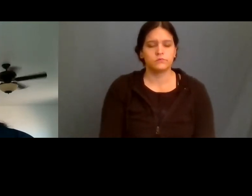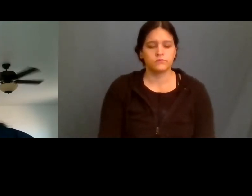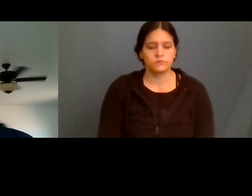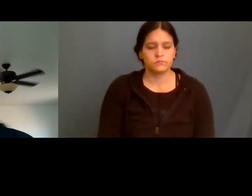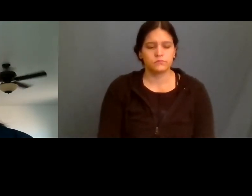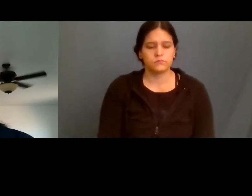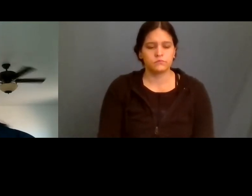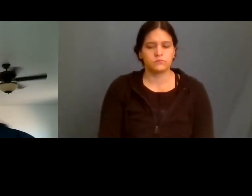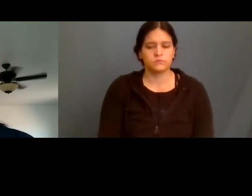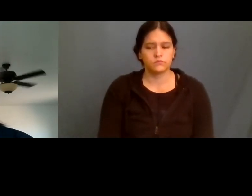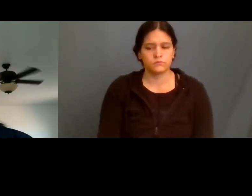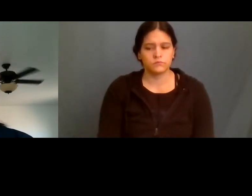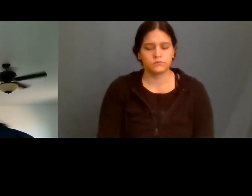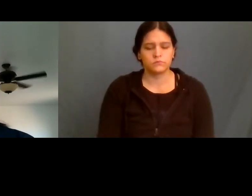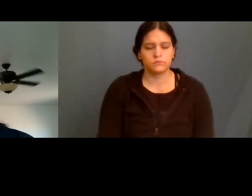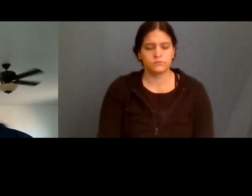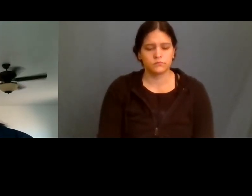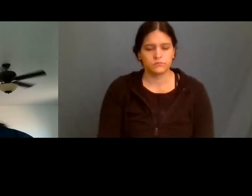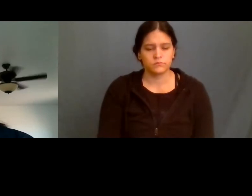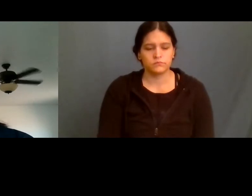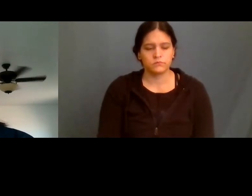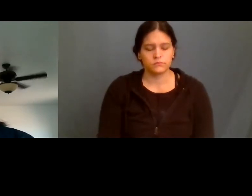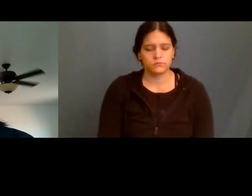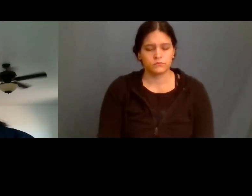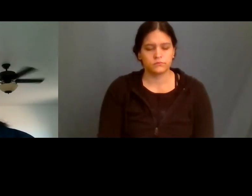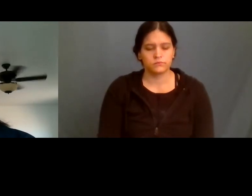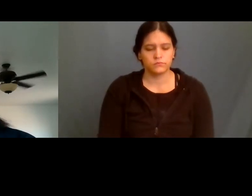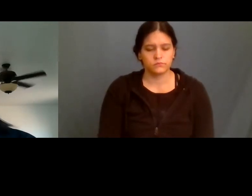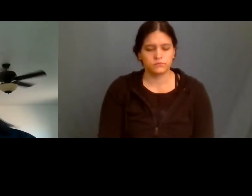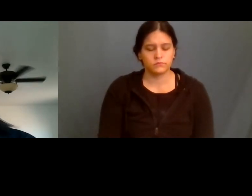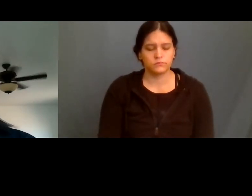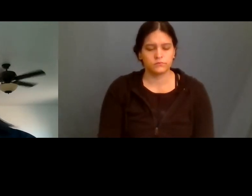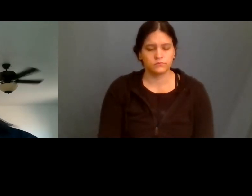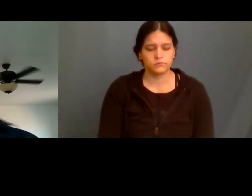all destiny, Ada, O you, my son, Don Kitche.